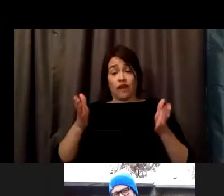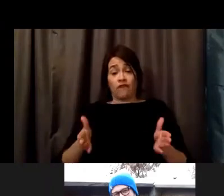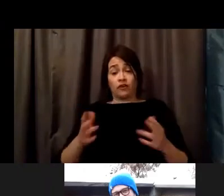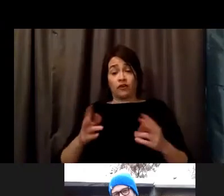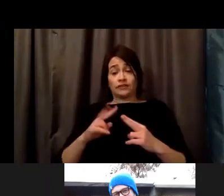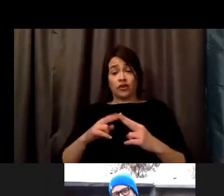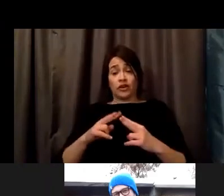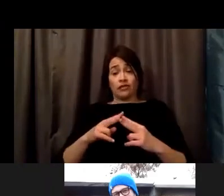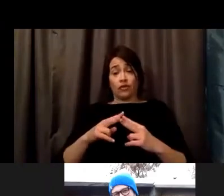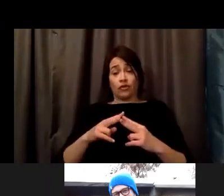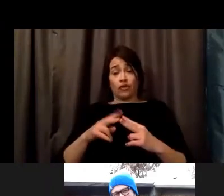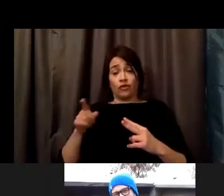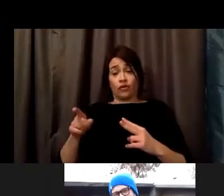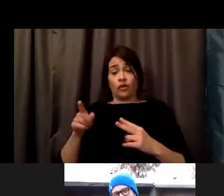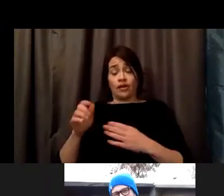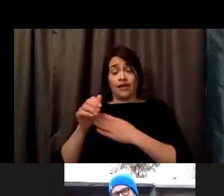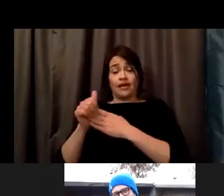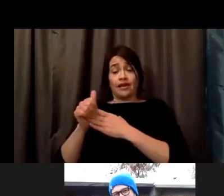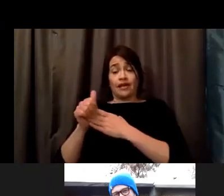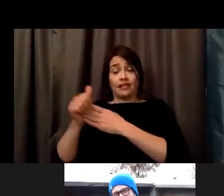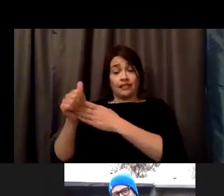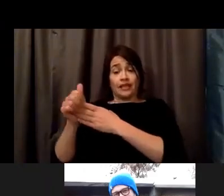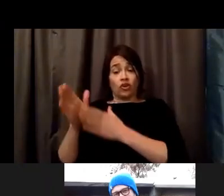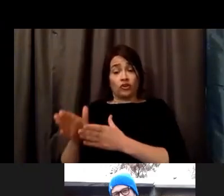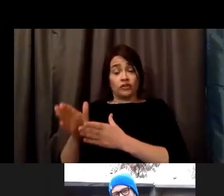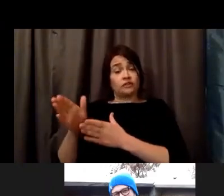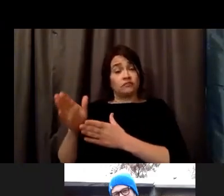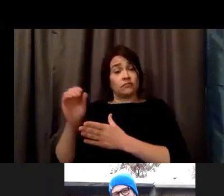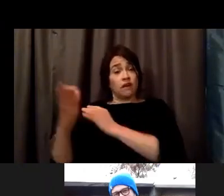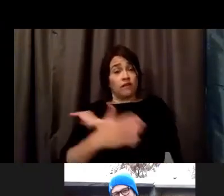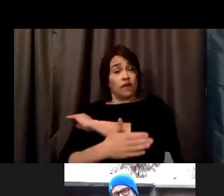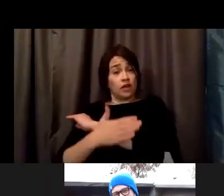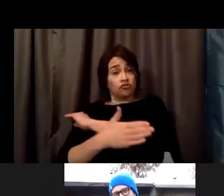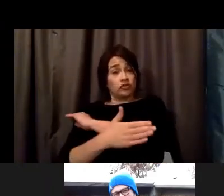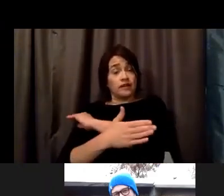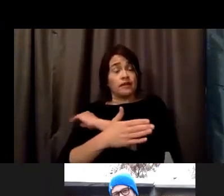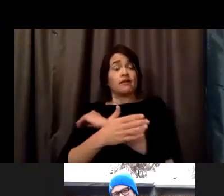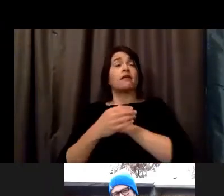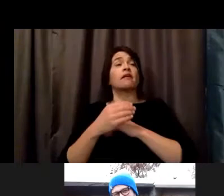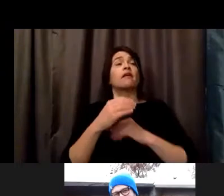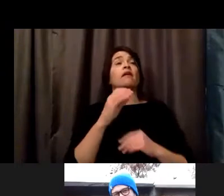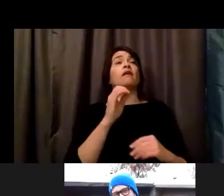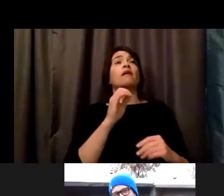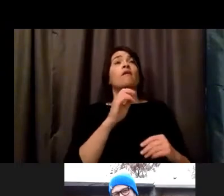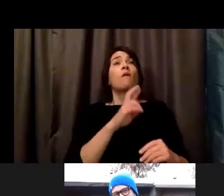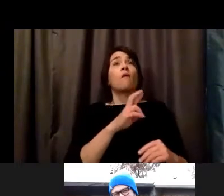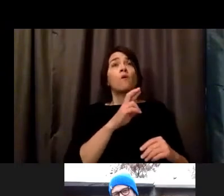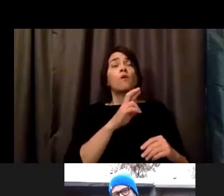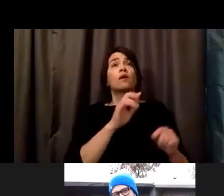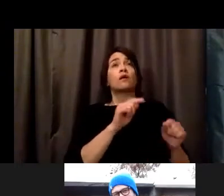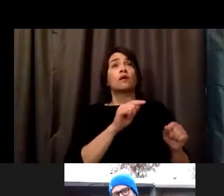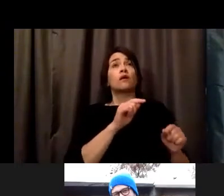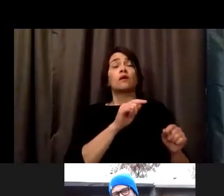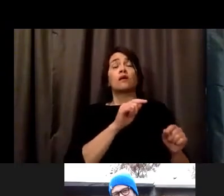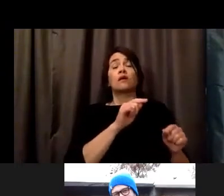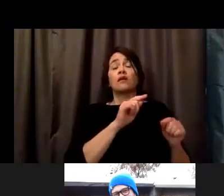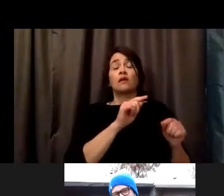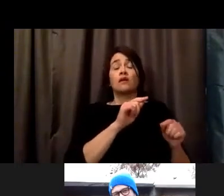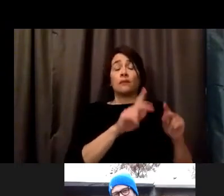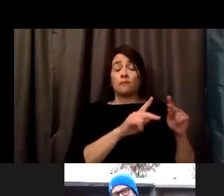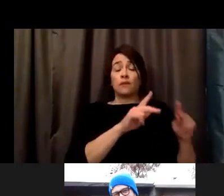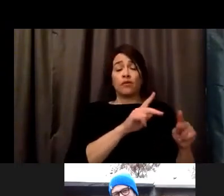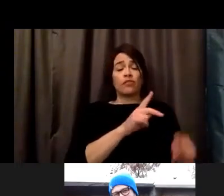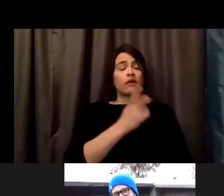in the country, or you have survivors of people who were everyday